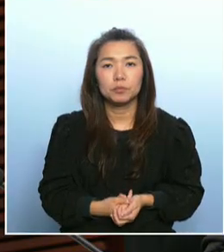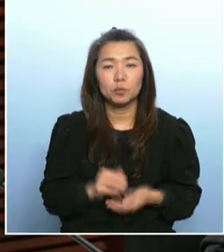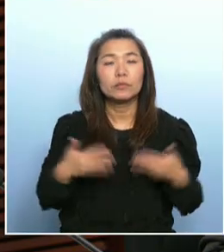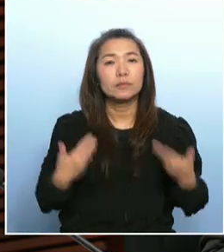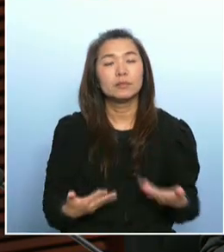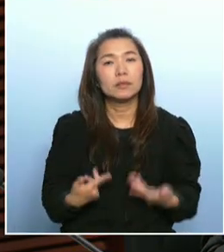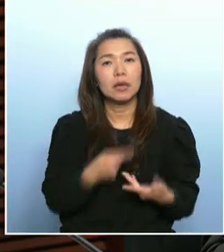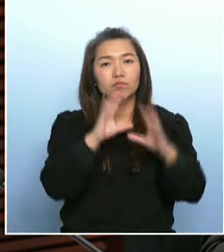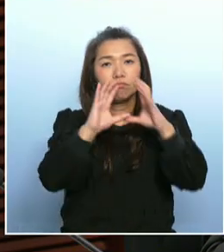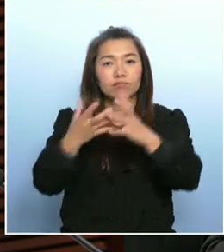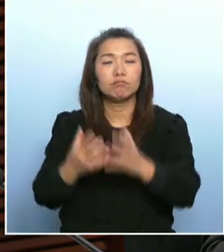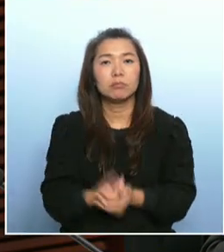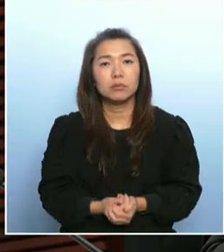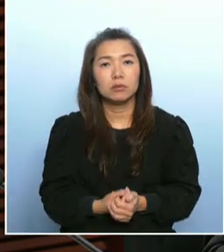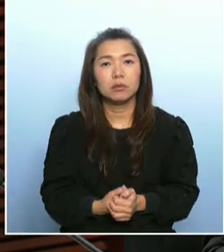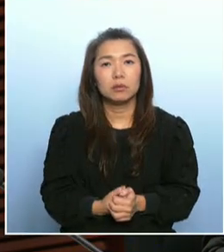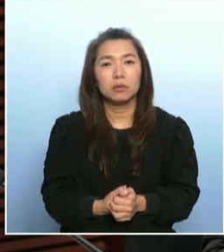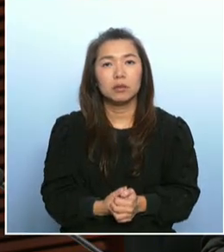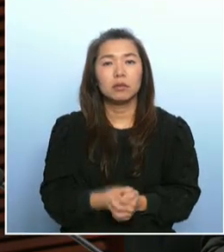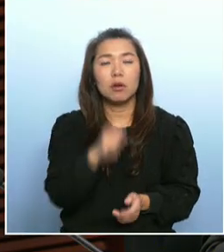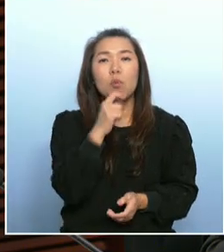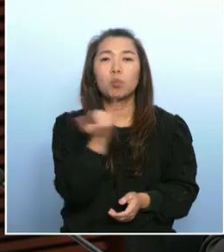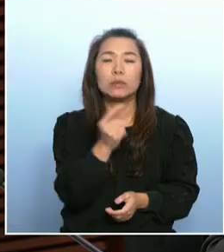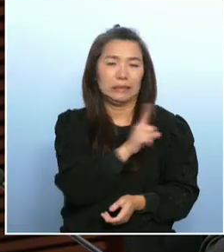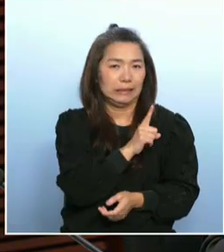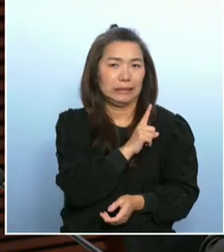to engage clinicians. That's why